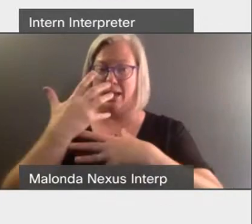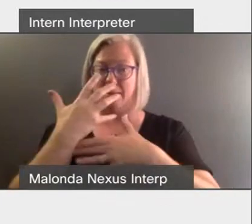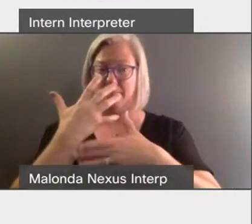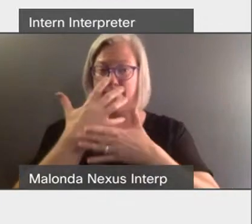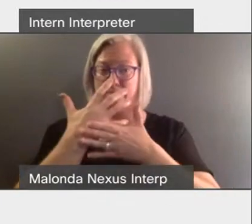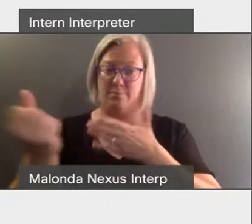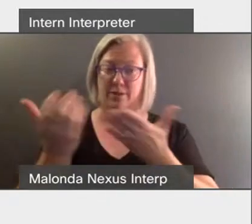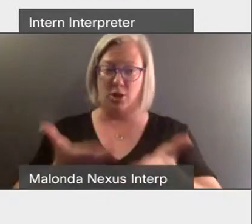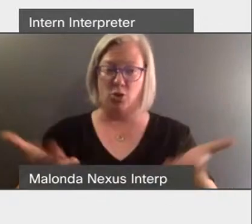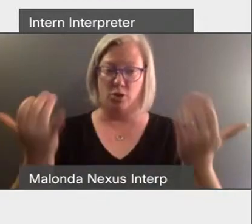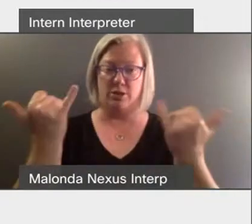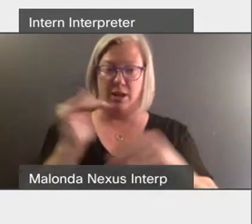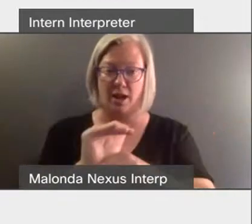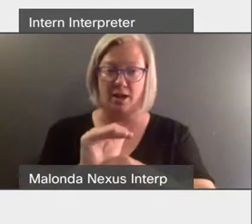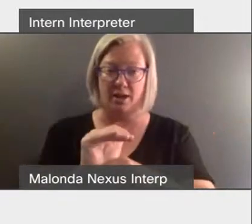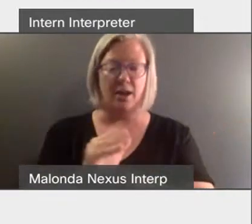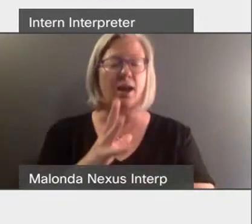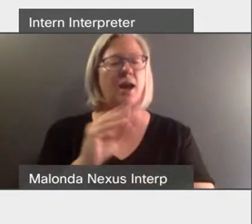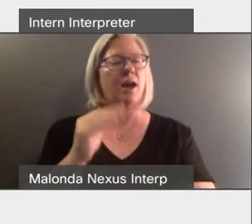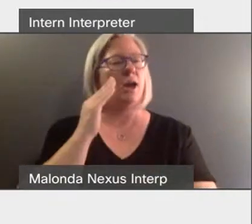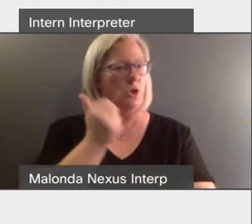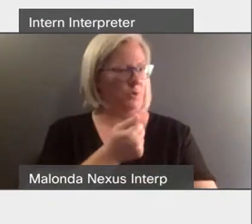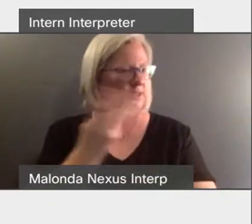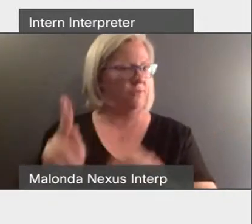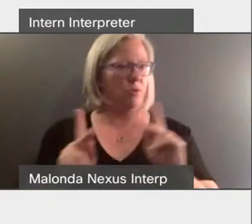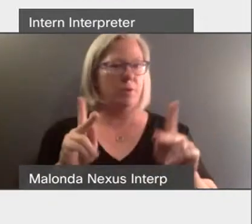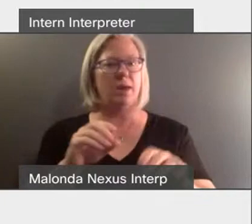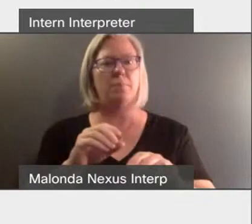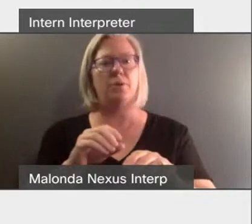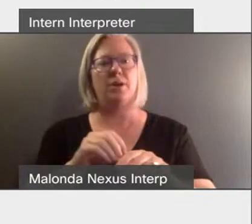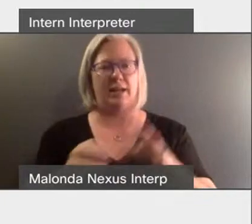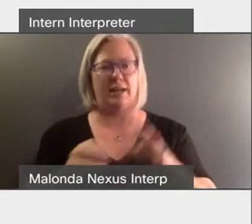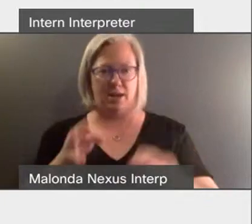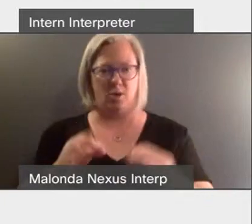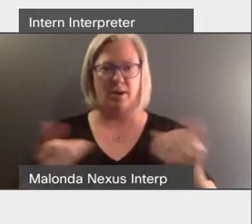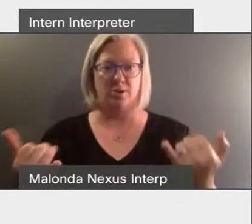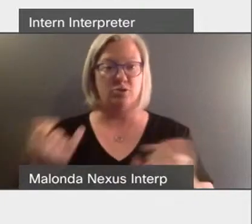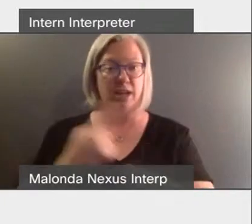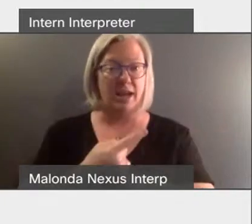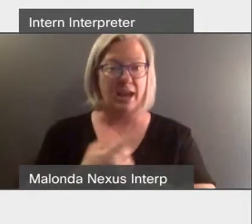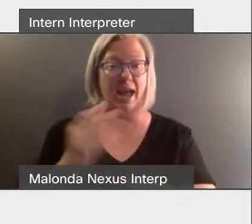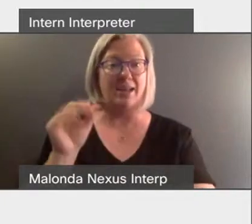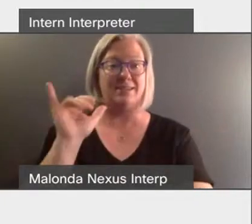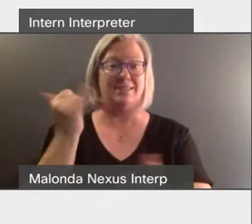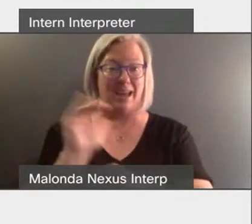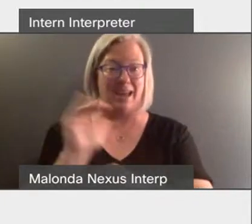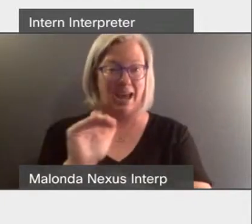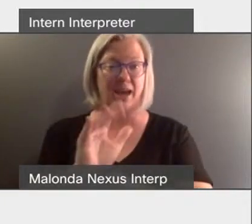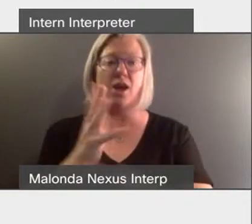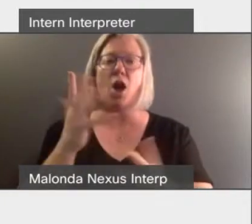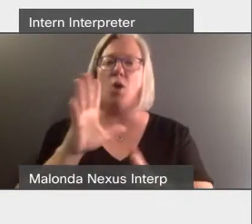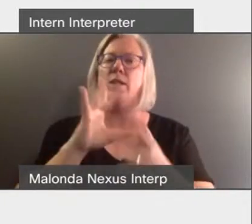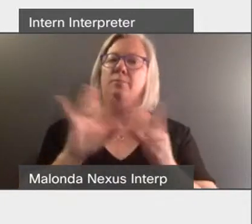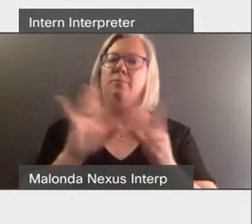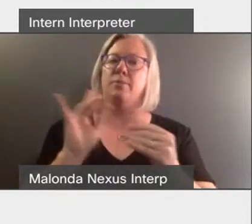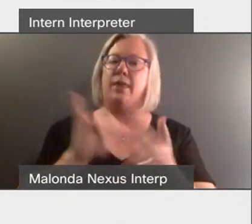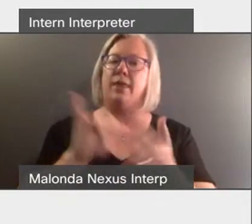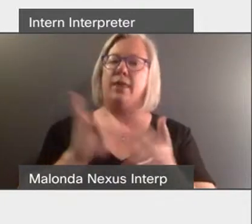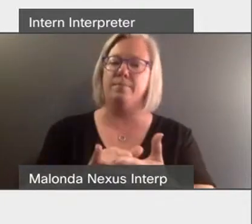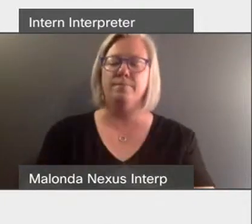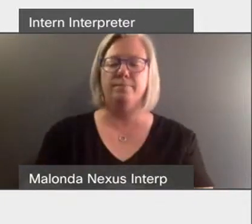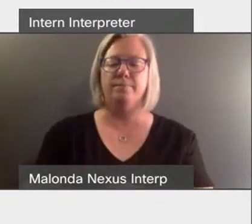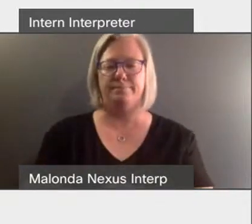tonight, and I know several people in the hearings earlier today and tonight have spoken to these points,